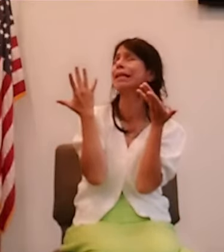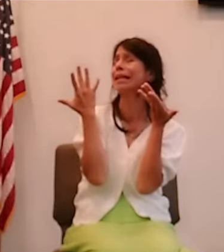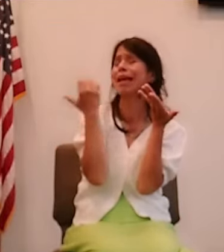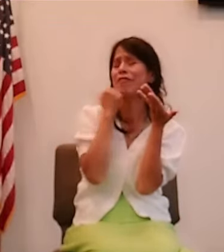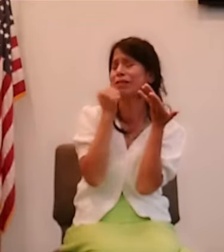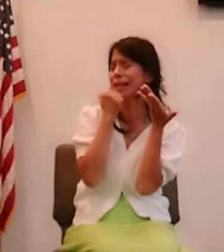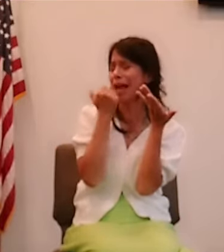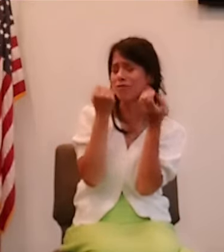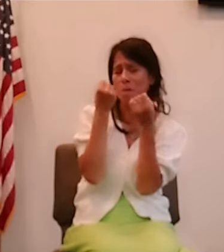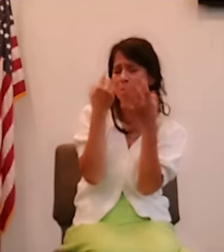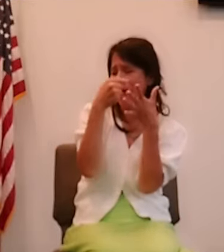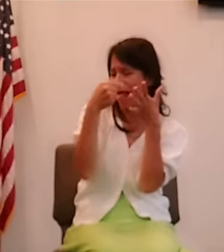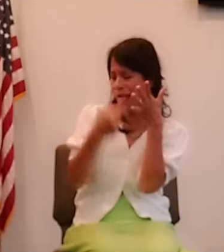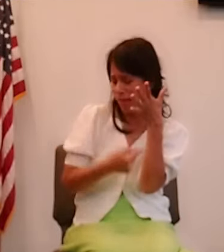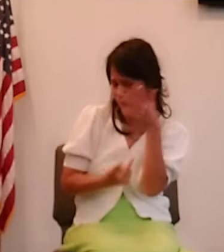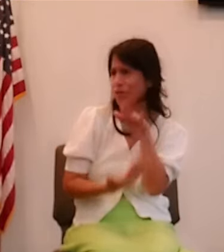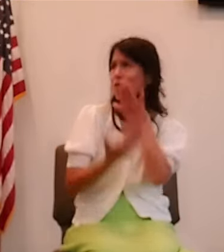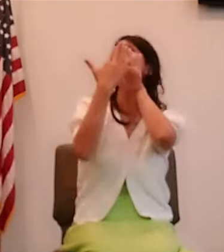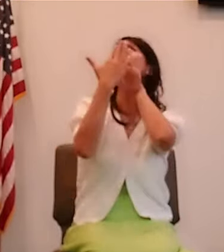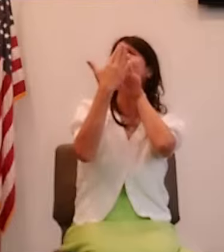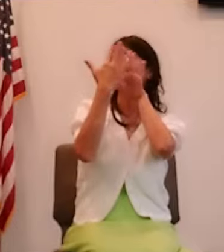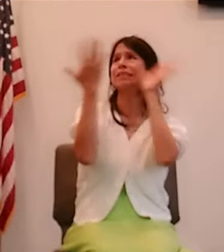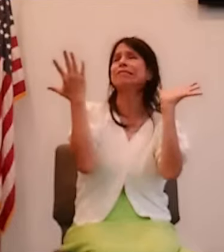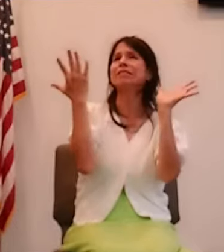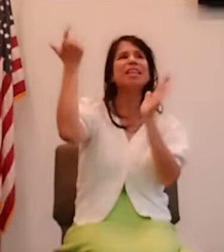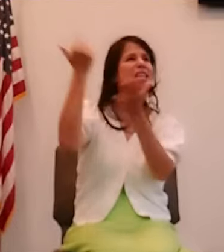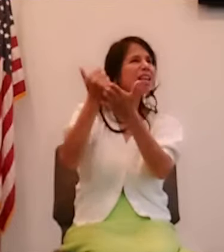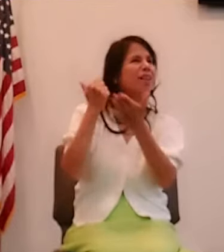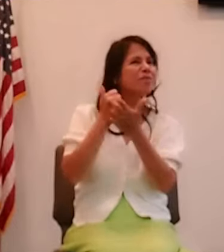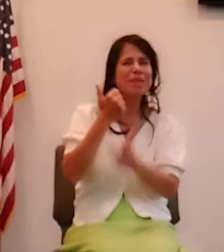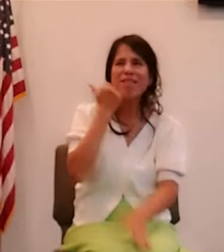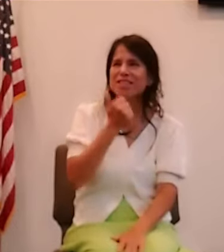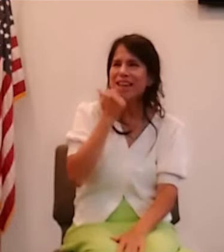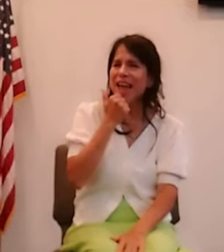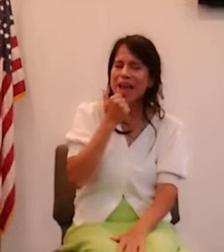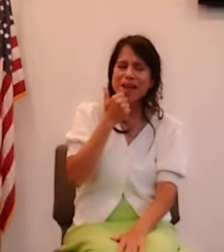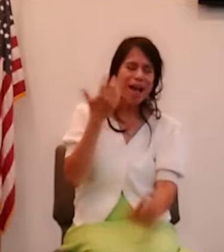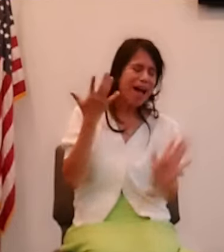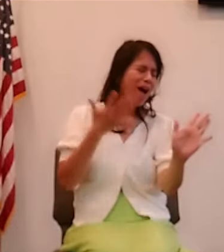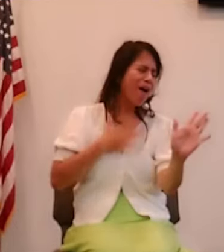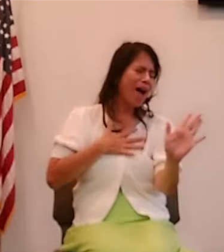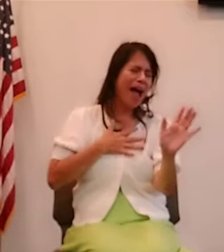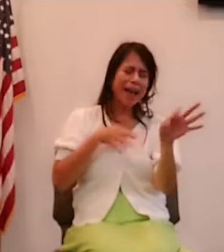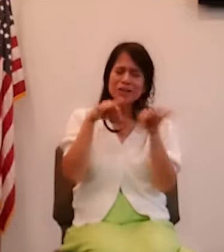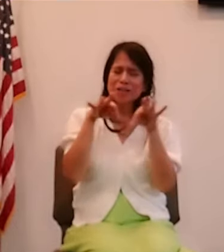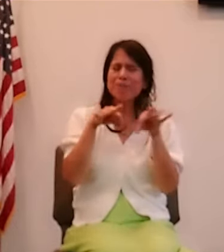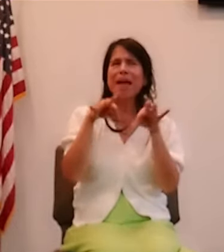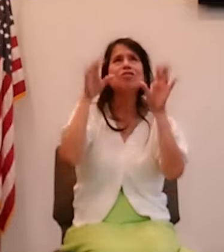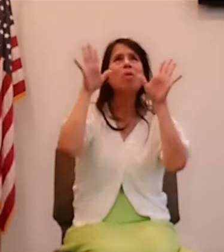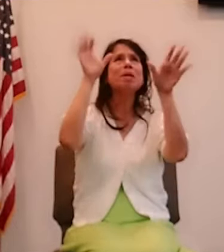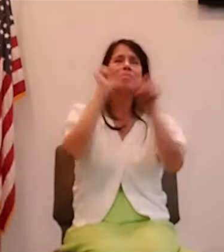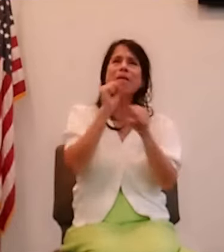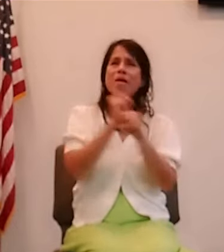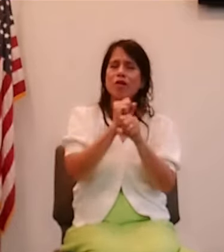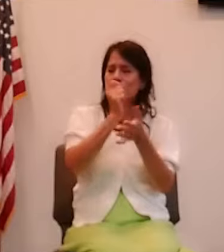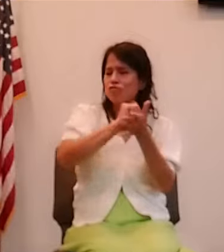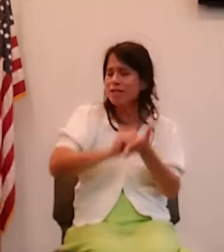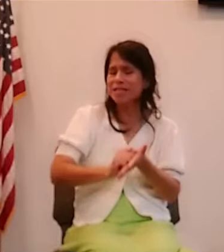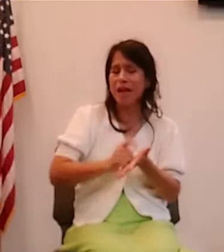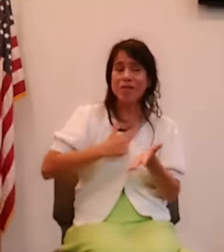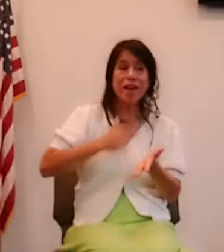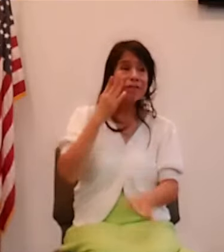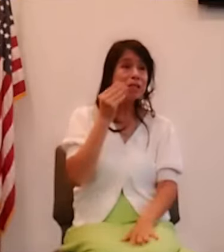got so many things I got to face in the world. And he helps me every day. I have miracles. I have so many miracles written down. I'd encourage us, you